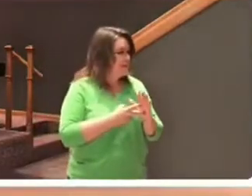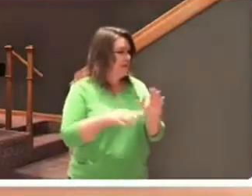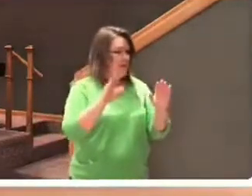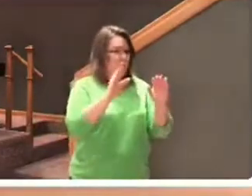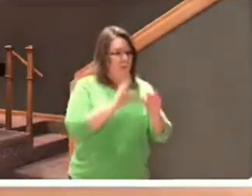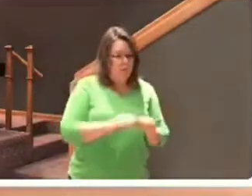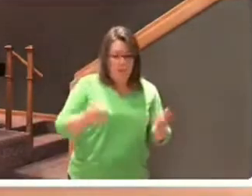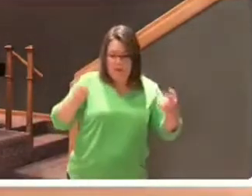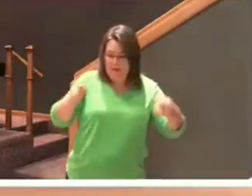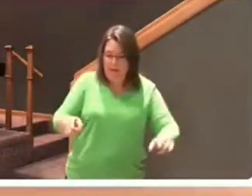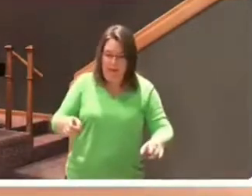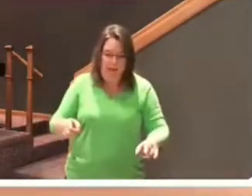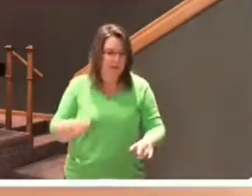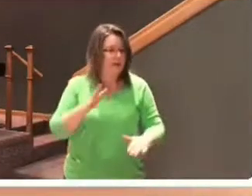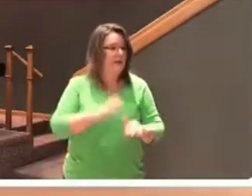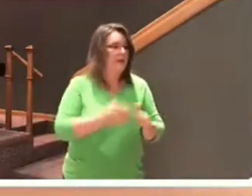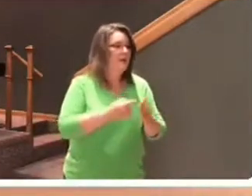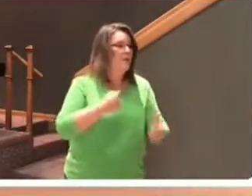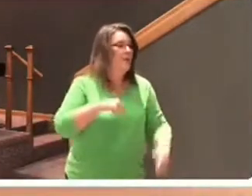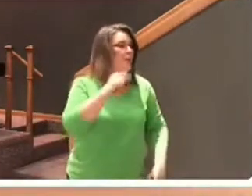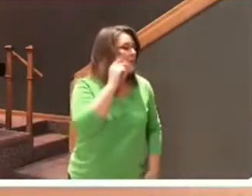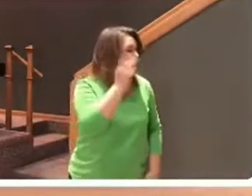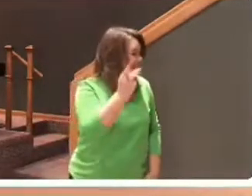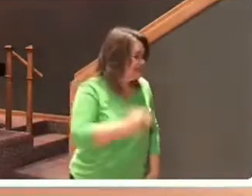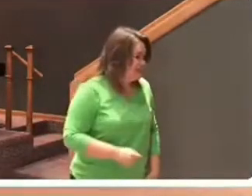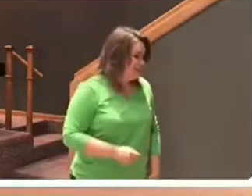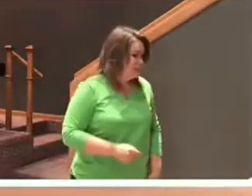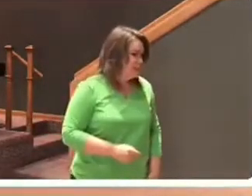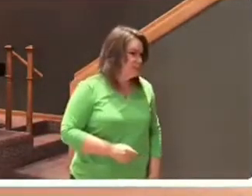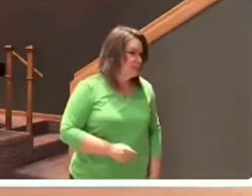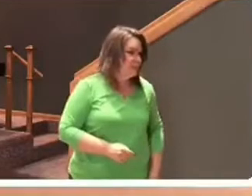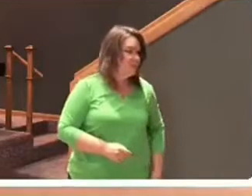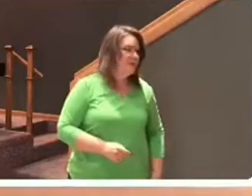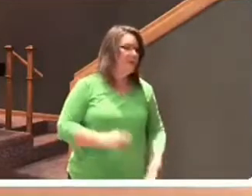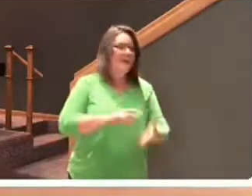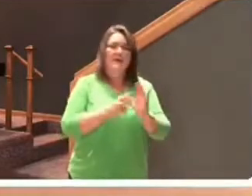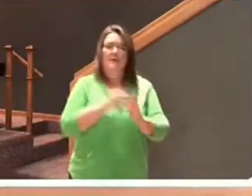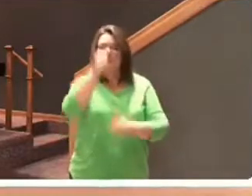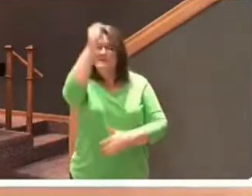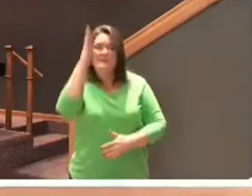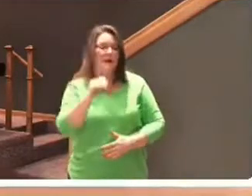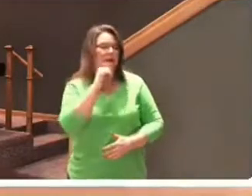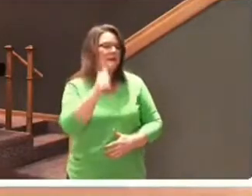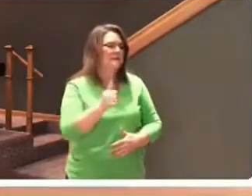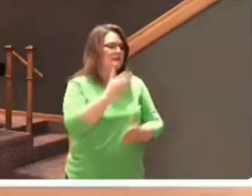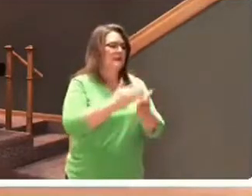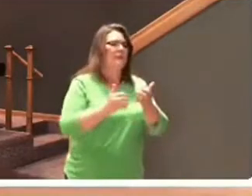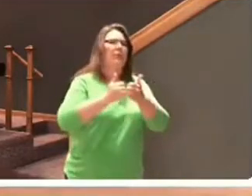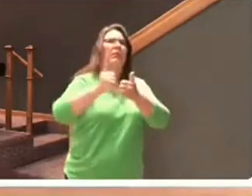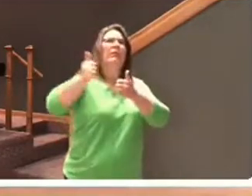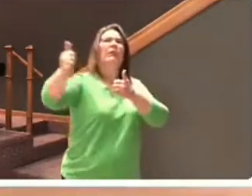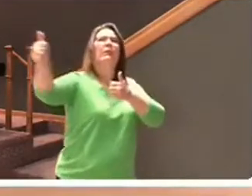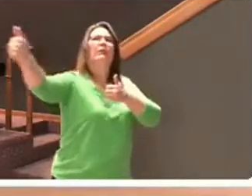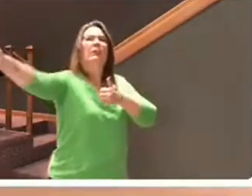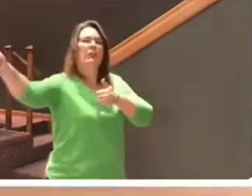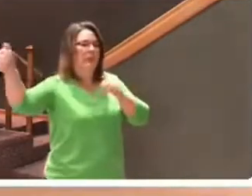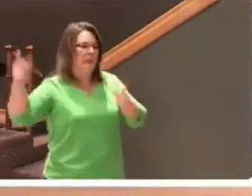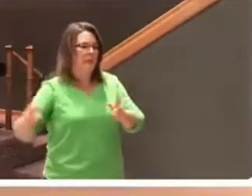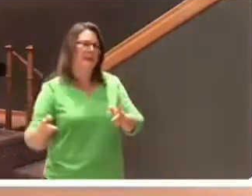more going on than what we see. It means that God is not some distant being who